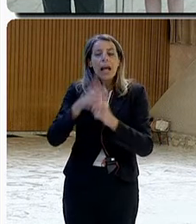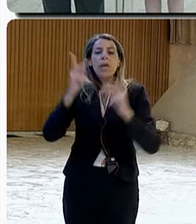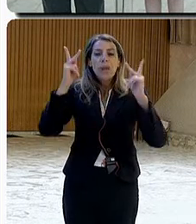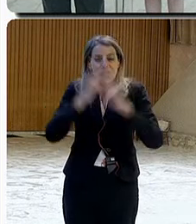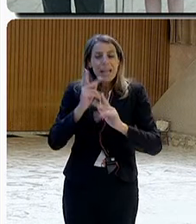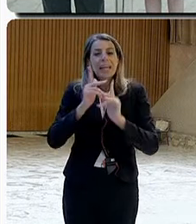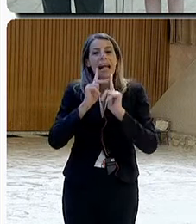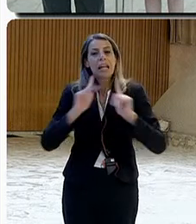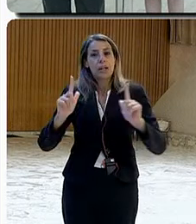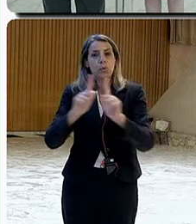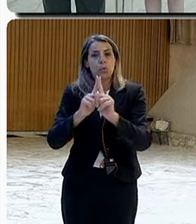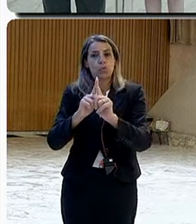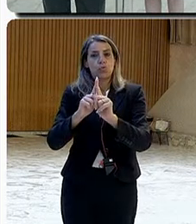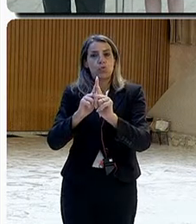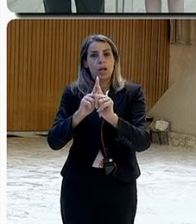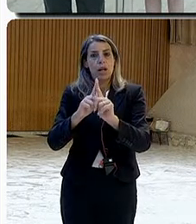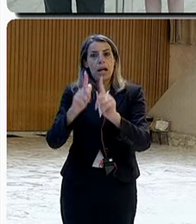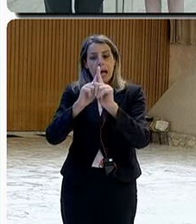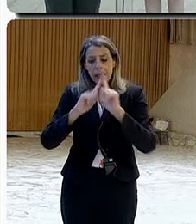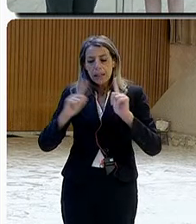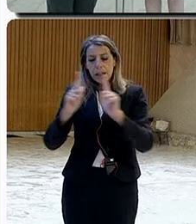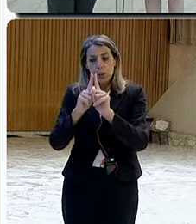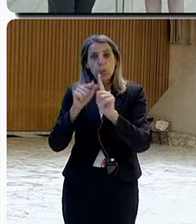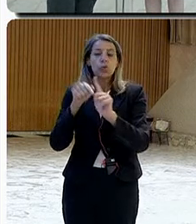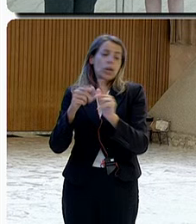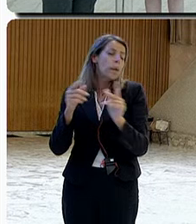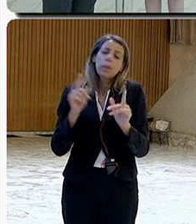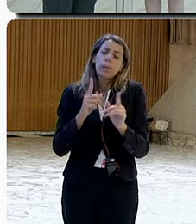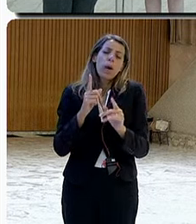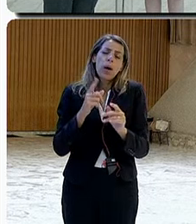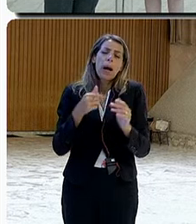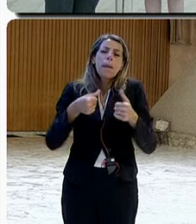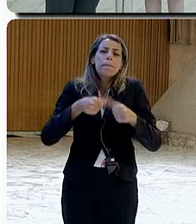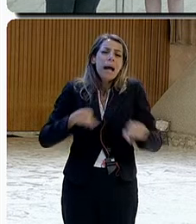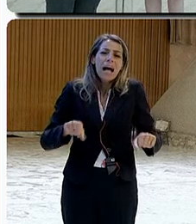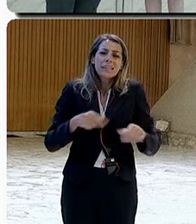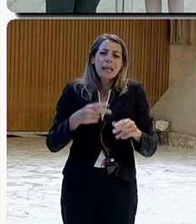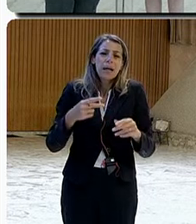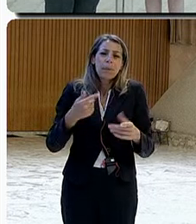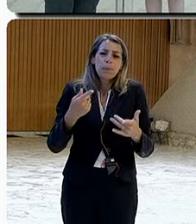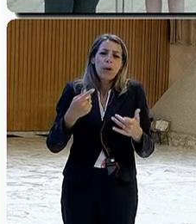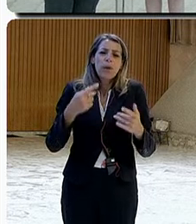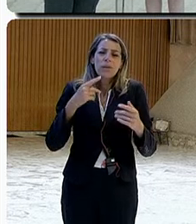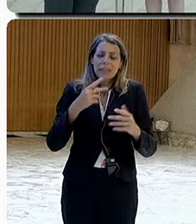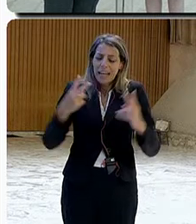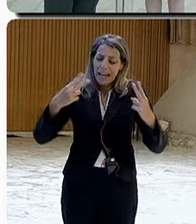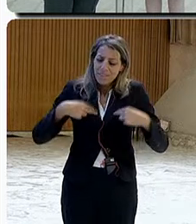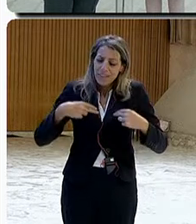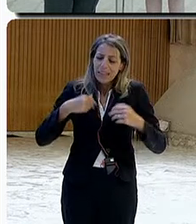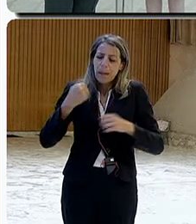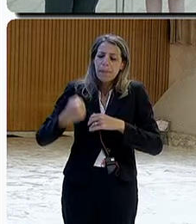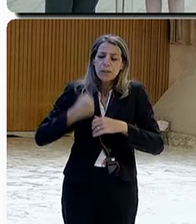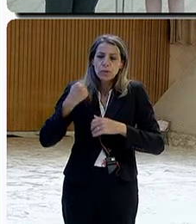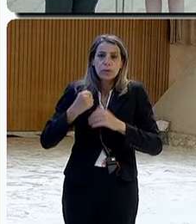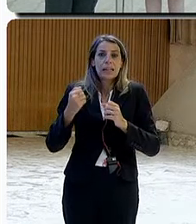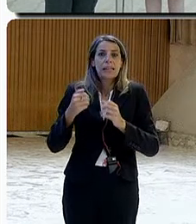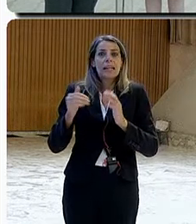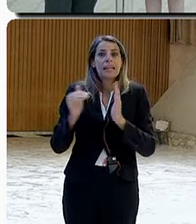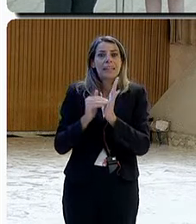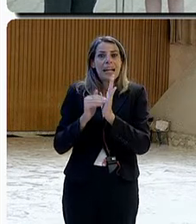It's the liturgy that's integral to the life and ministry of the domestic church. In the online trainings we offer